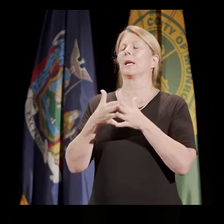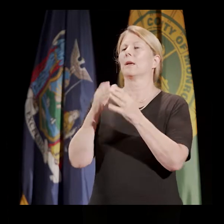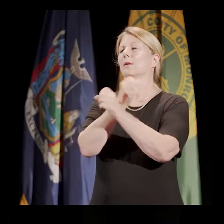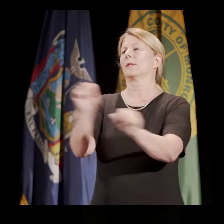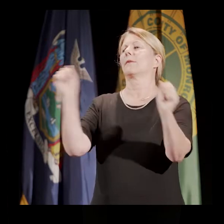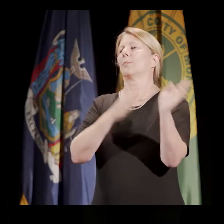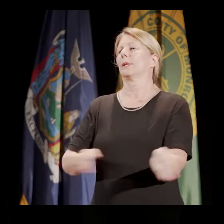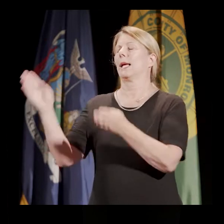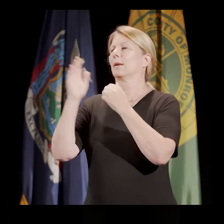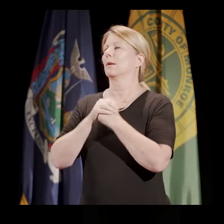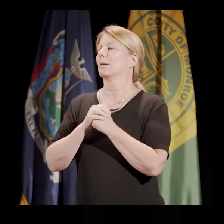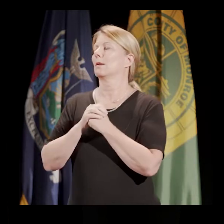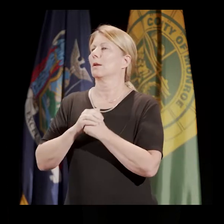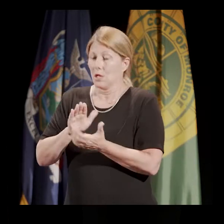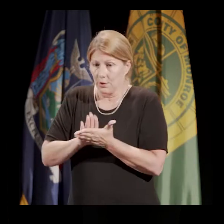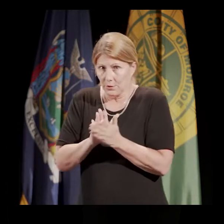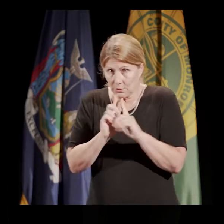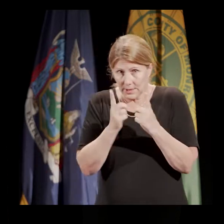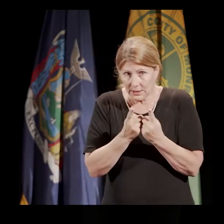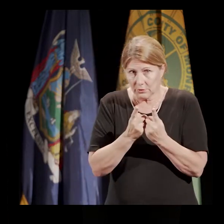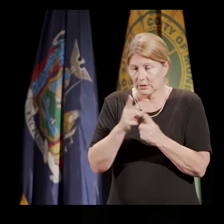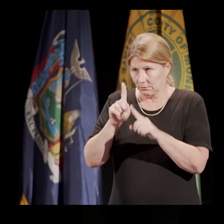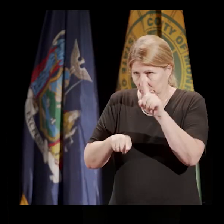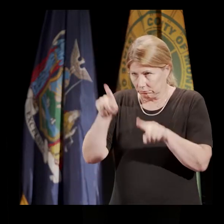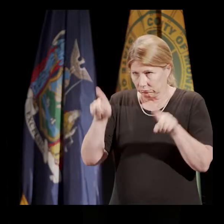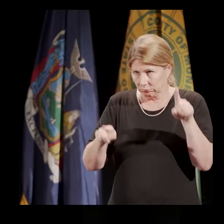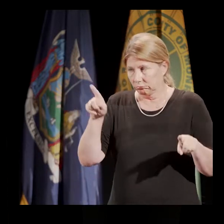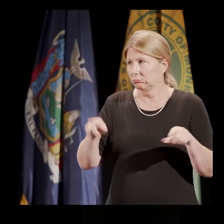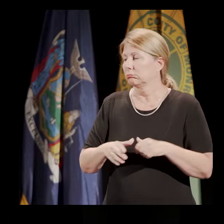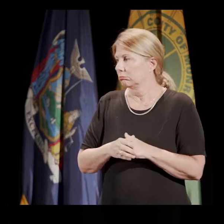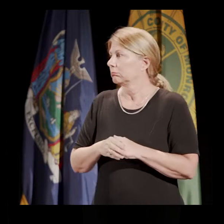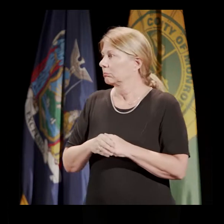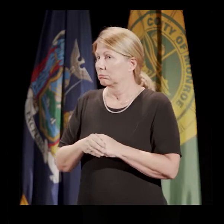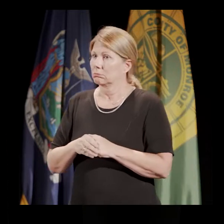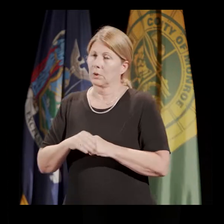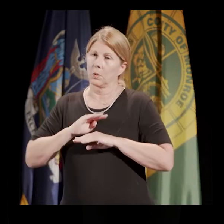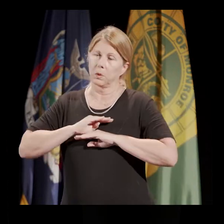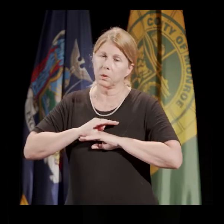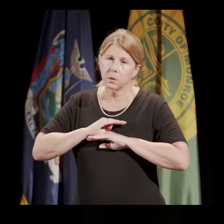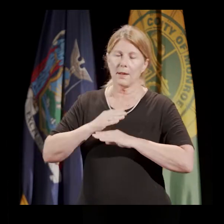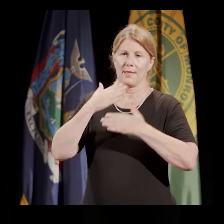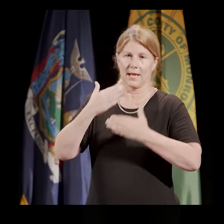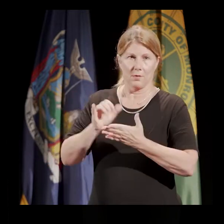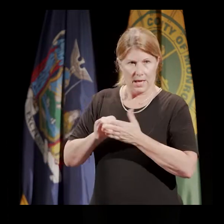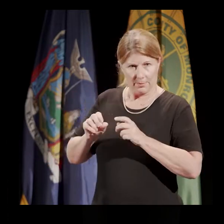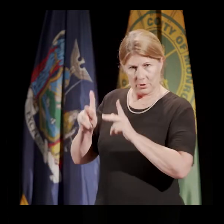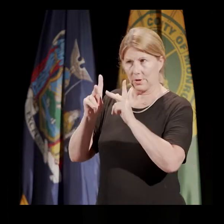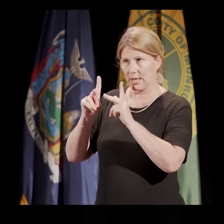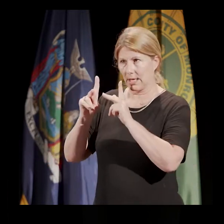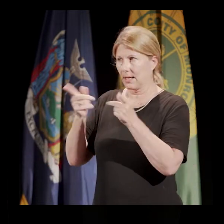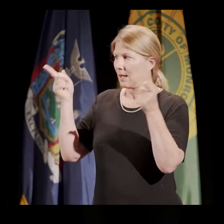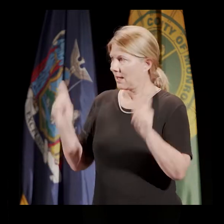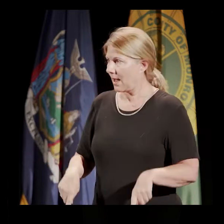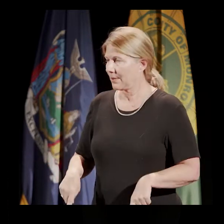Monroe, school district, and many municipalities throughout the region. And thankfully, this opportunity came at a time when leaders at